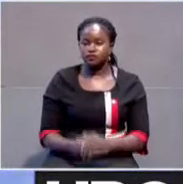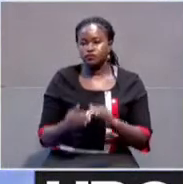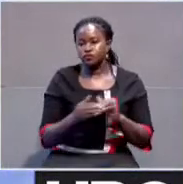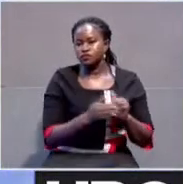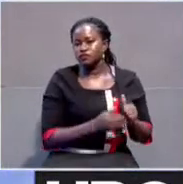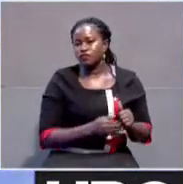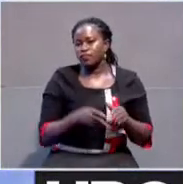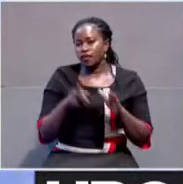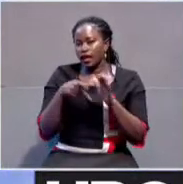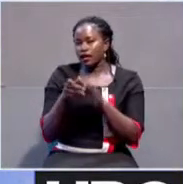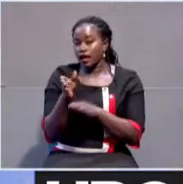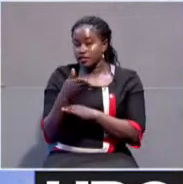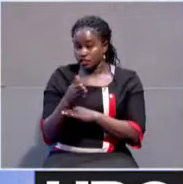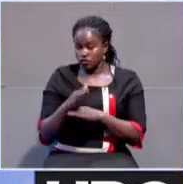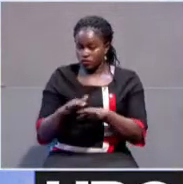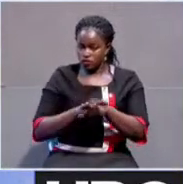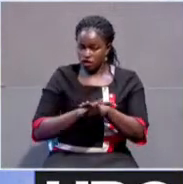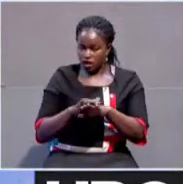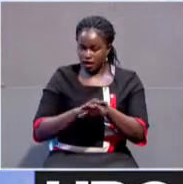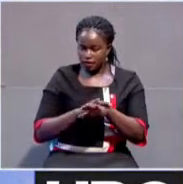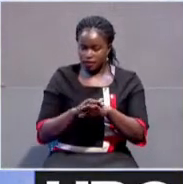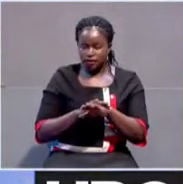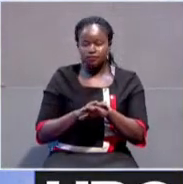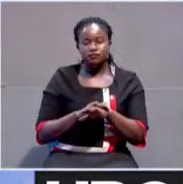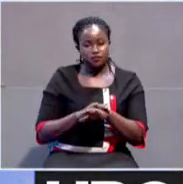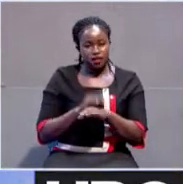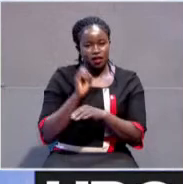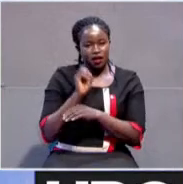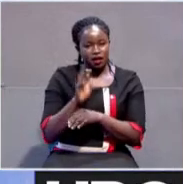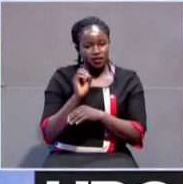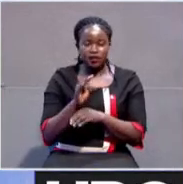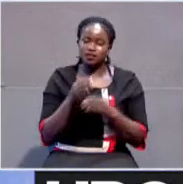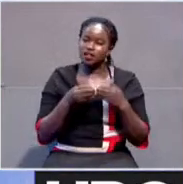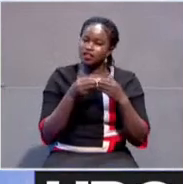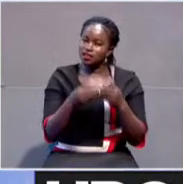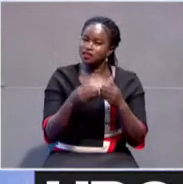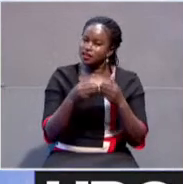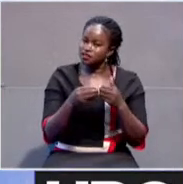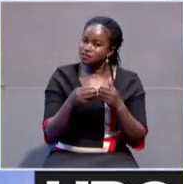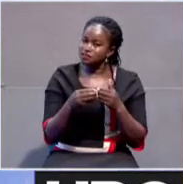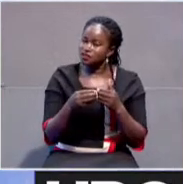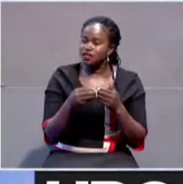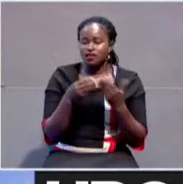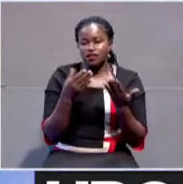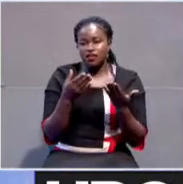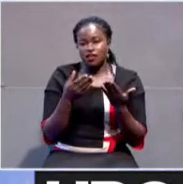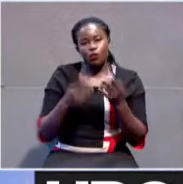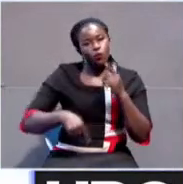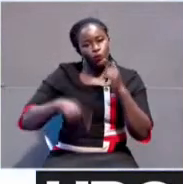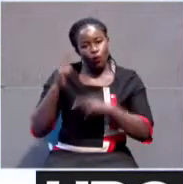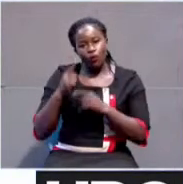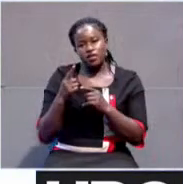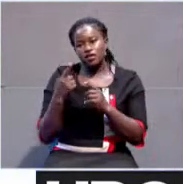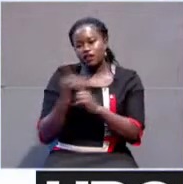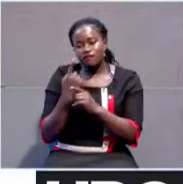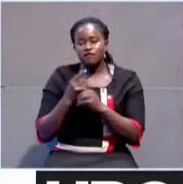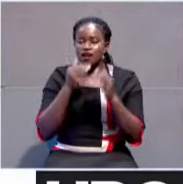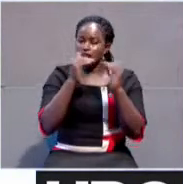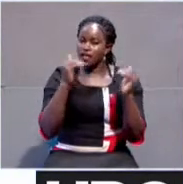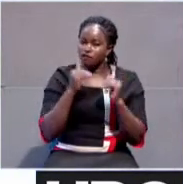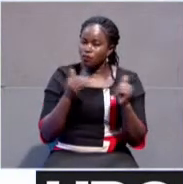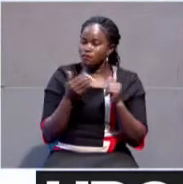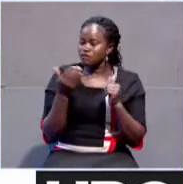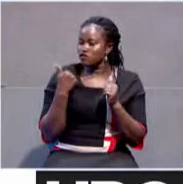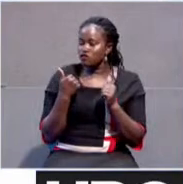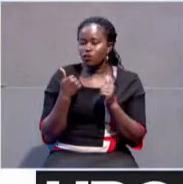Meanwhile, the Katikkiro of Uganda, Charles Peter Mayiga, has advised leaders who won positions at different levels during